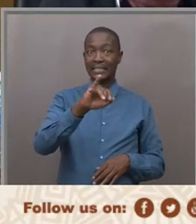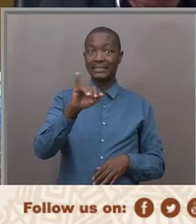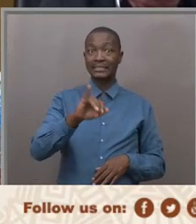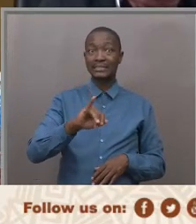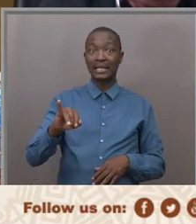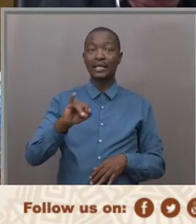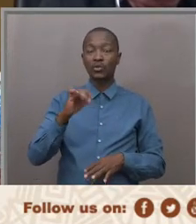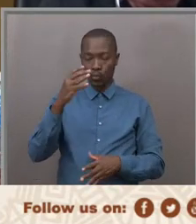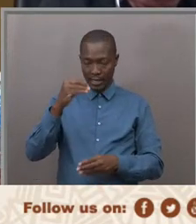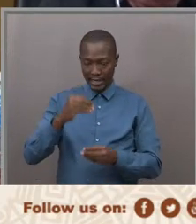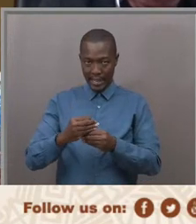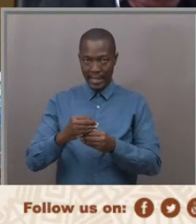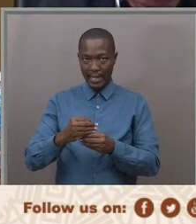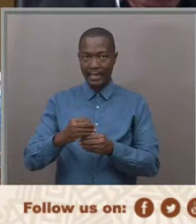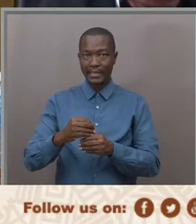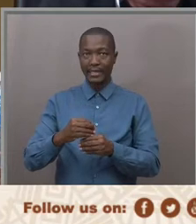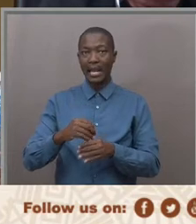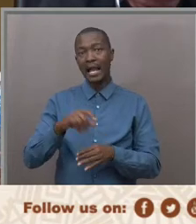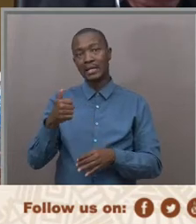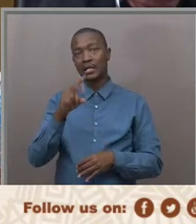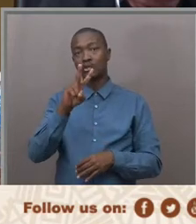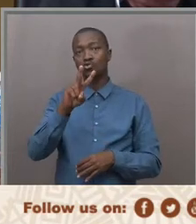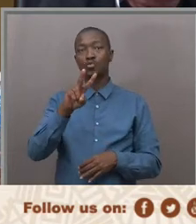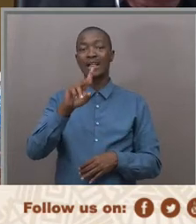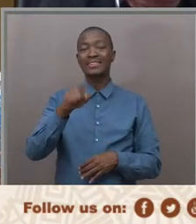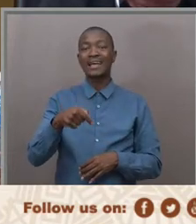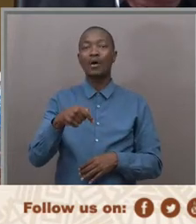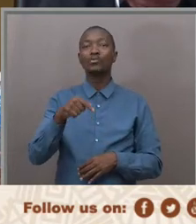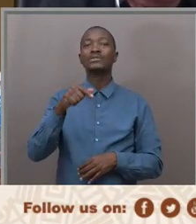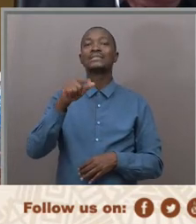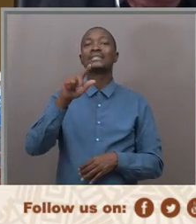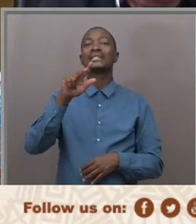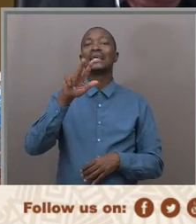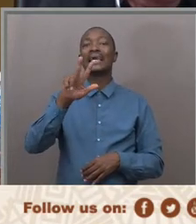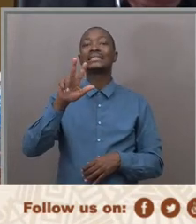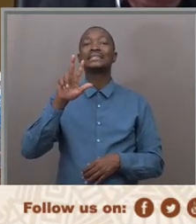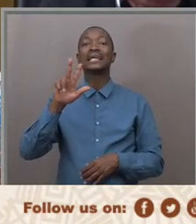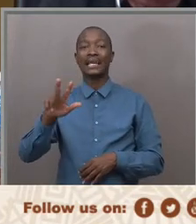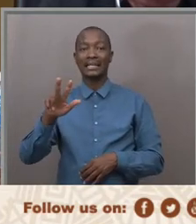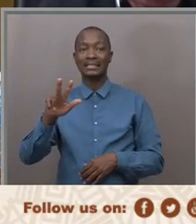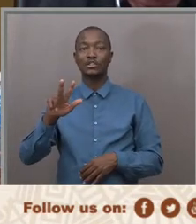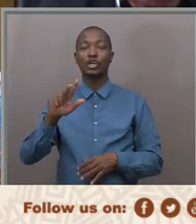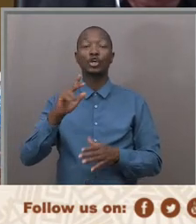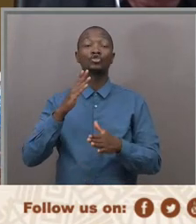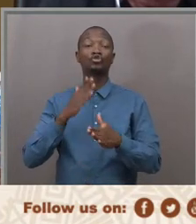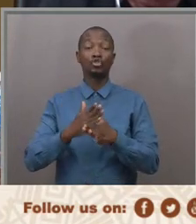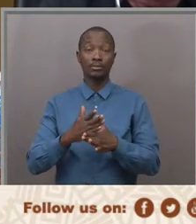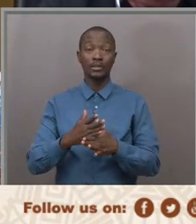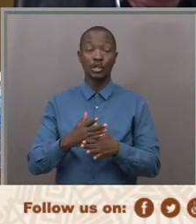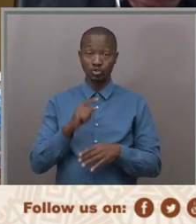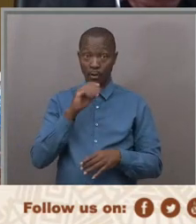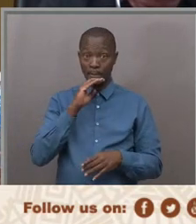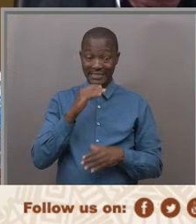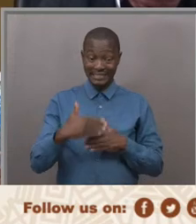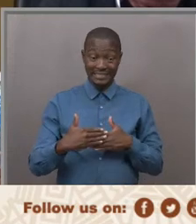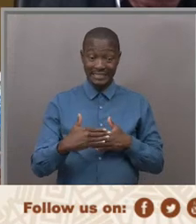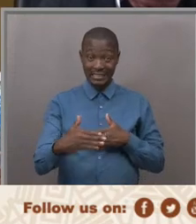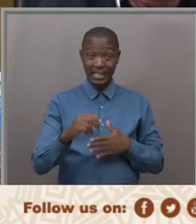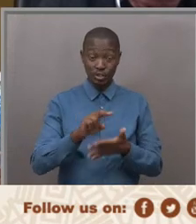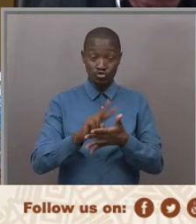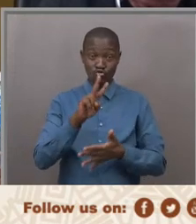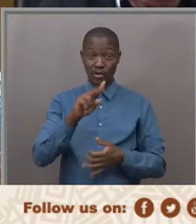another 2,088 jobs, permanent jobs. So in total, in the next 12 months, in